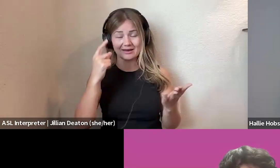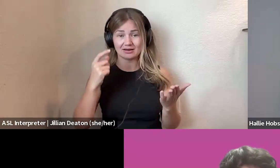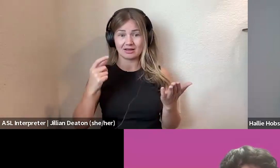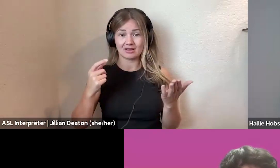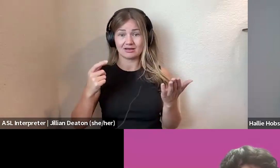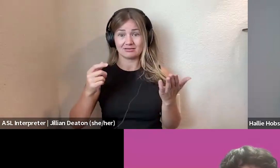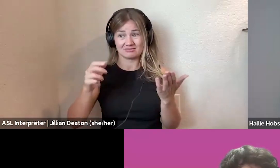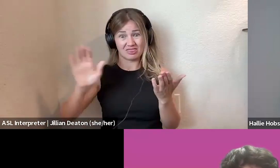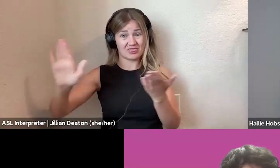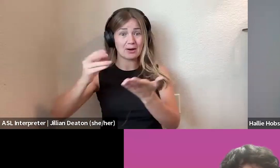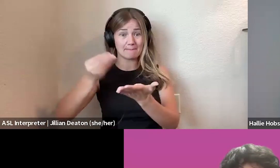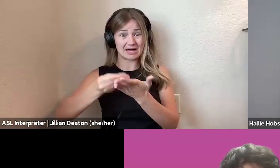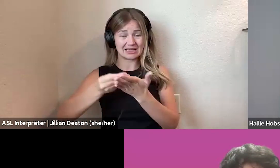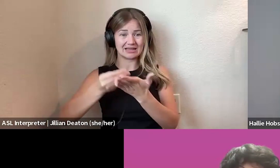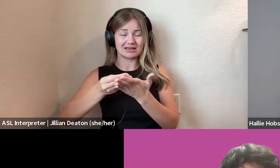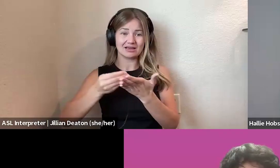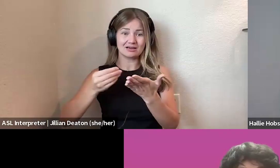dollars that we're lacking.